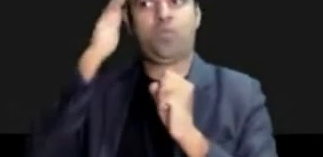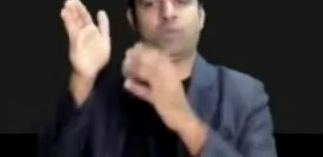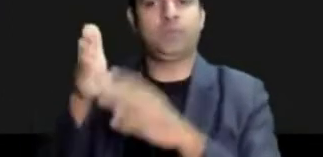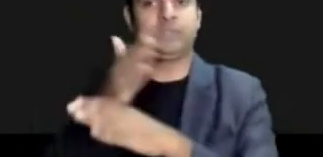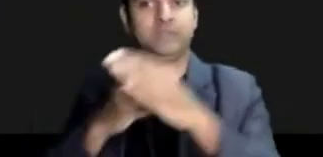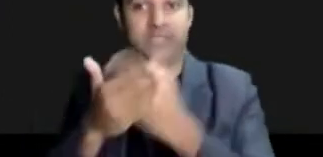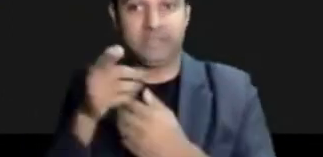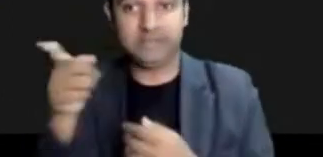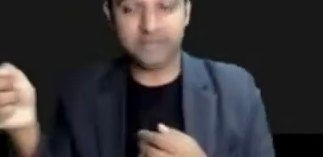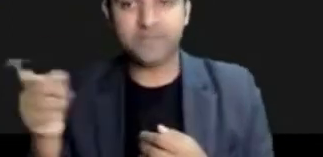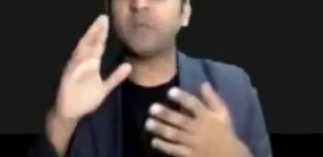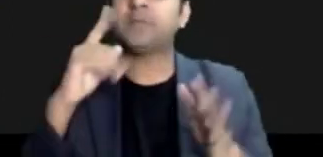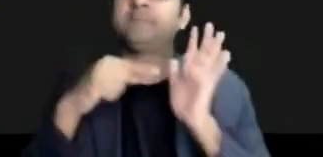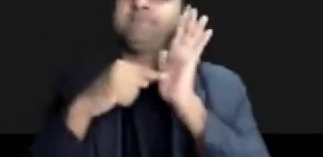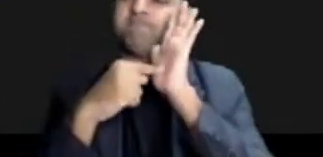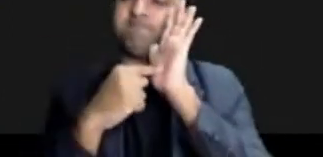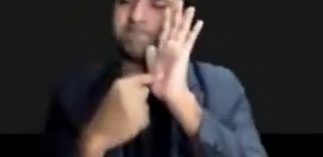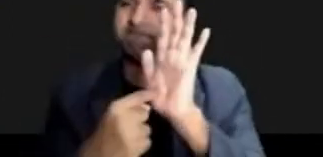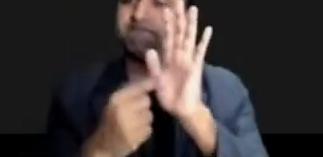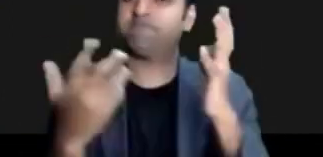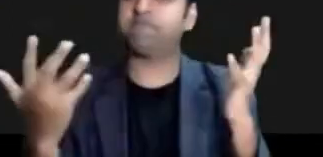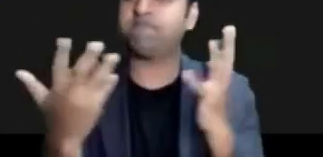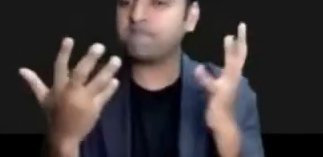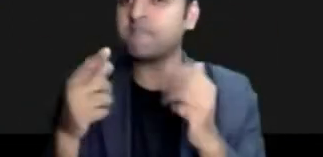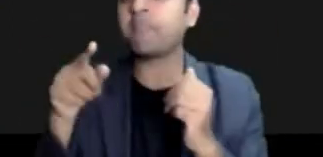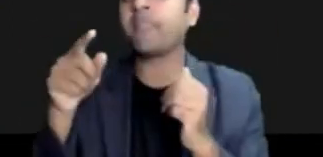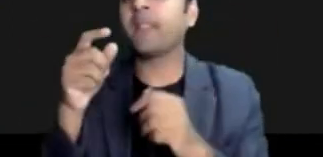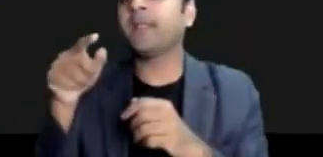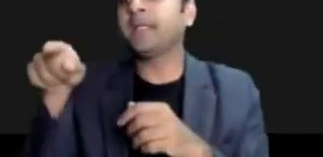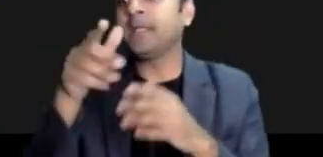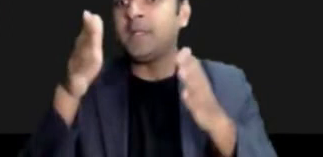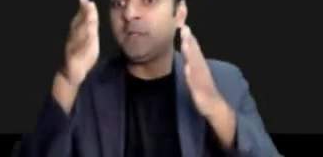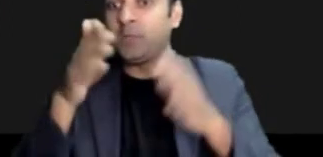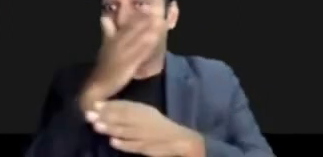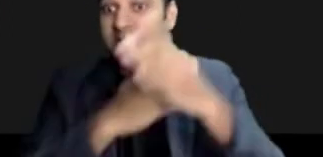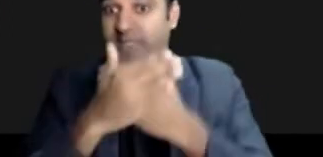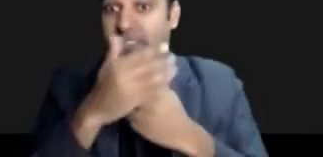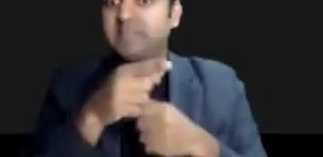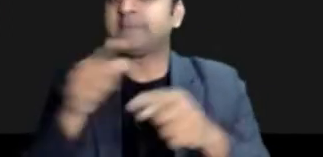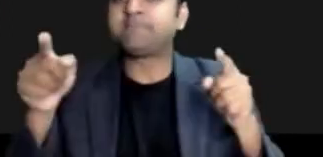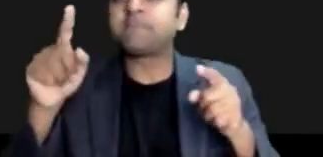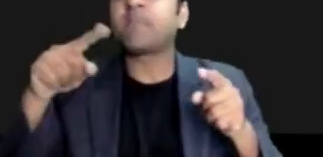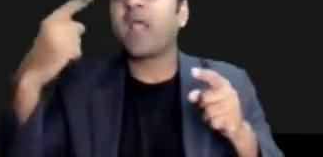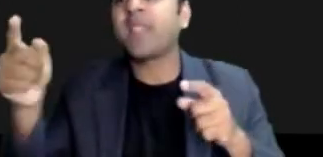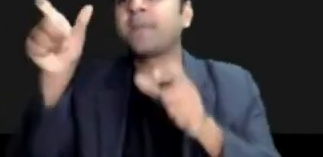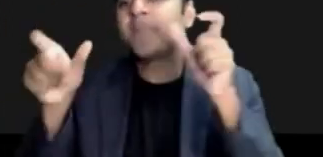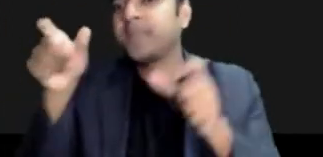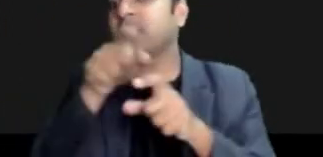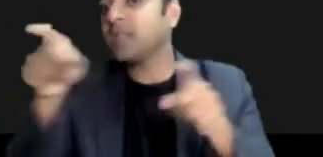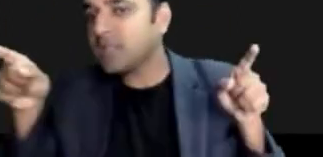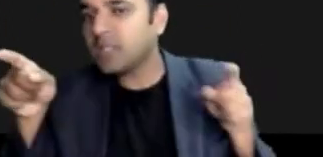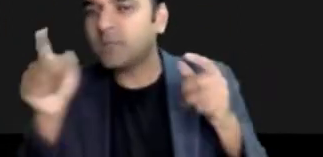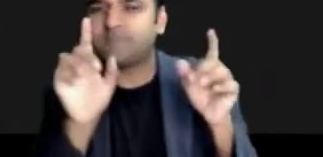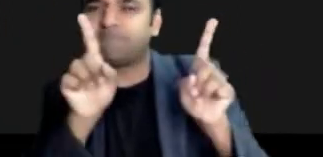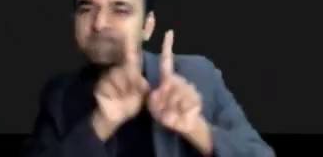have other people that are close to them. They may be siblings, they may be parents, they may be even